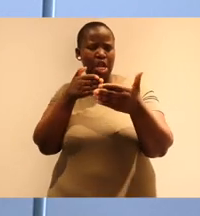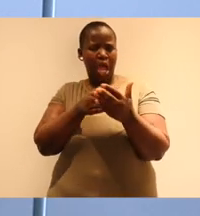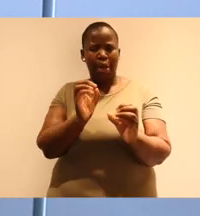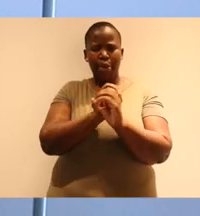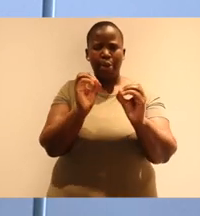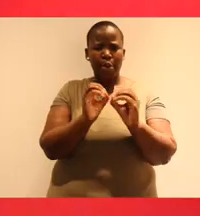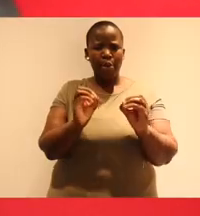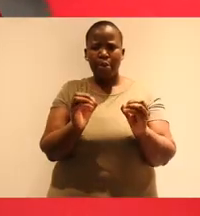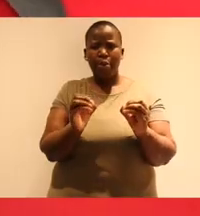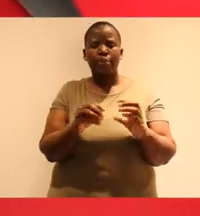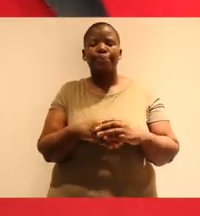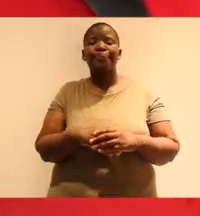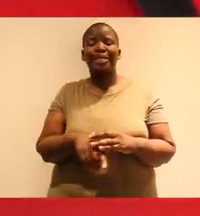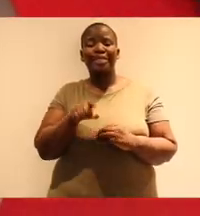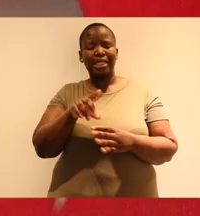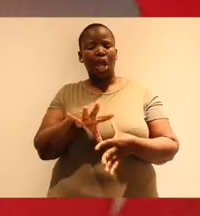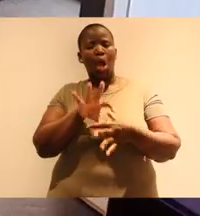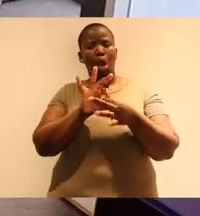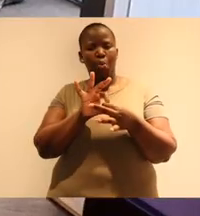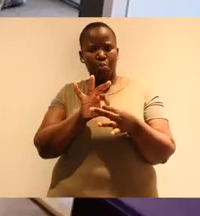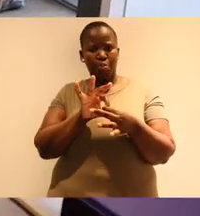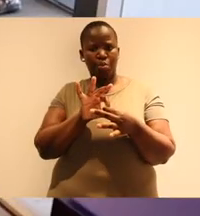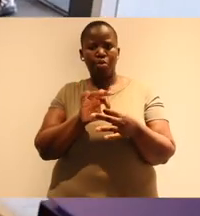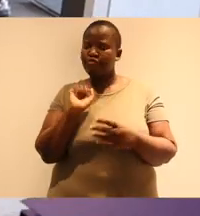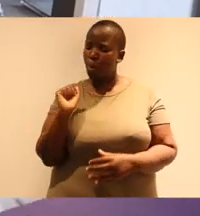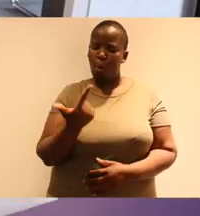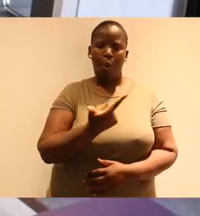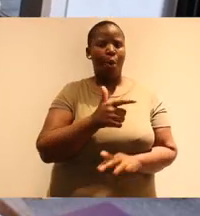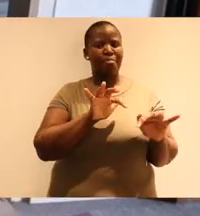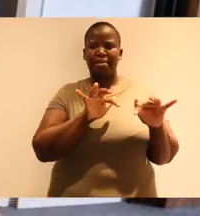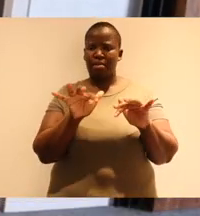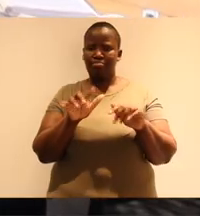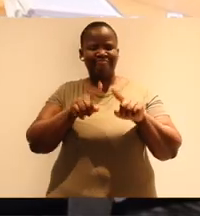over, is a home for everybody.